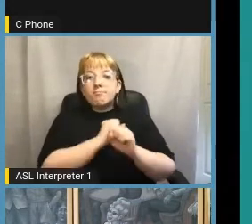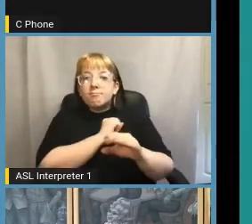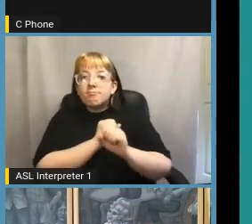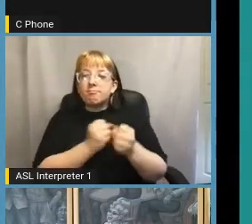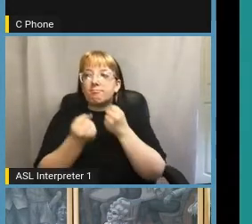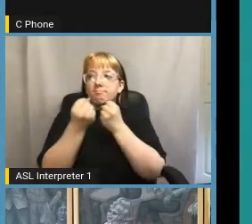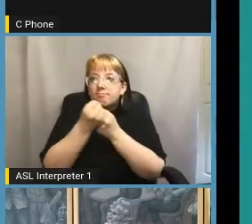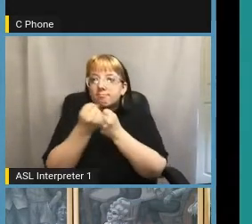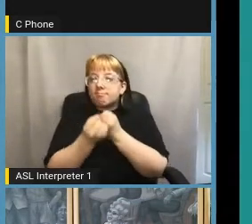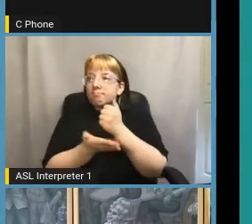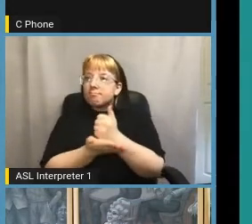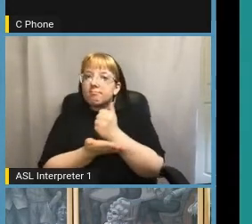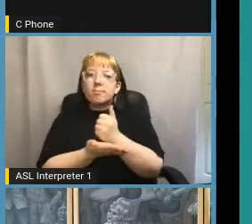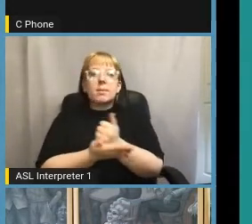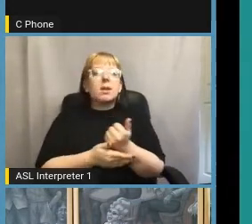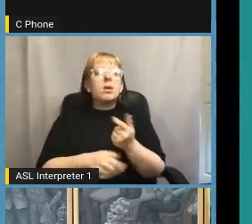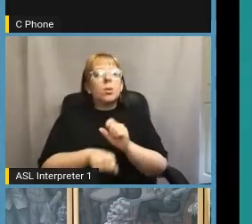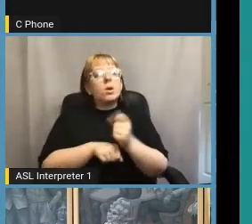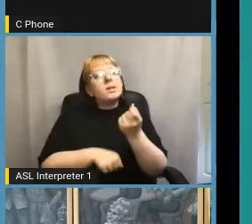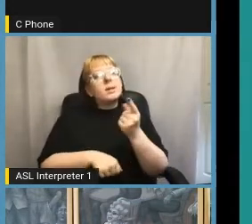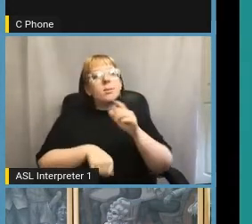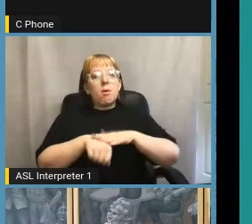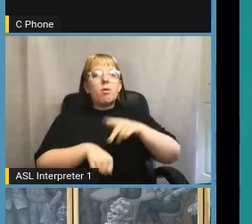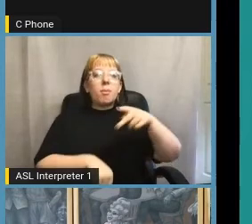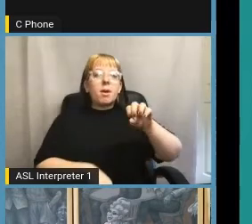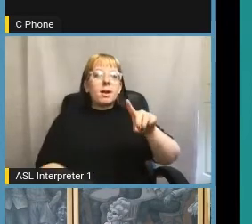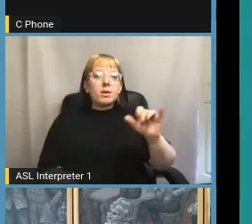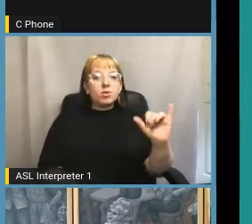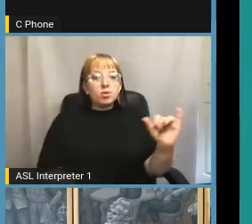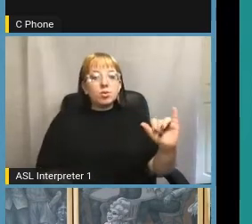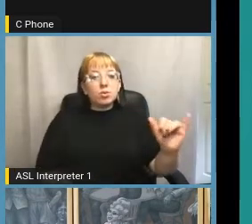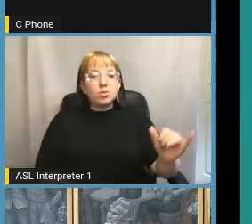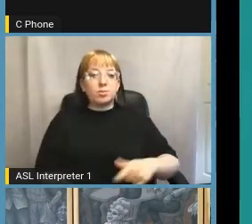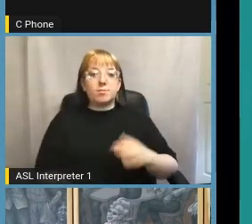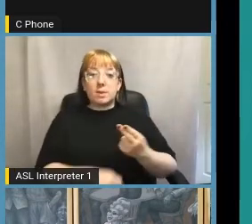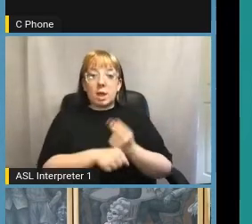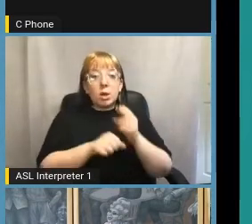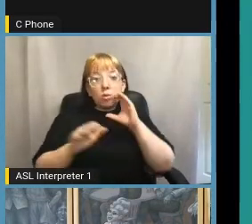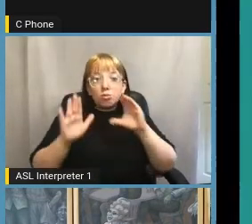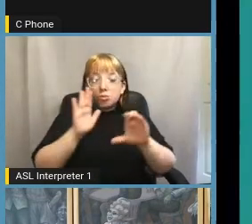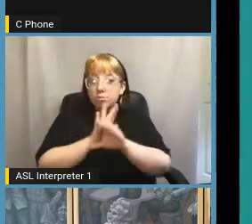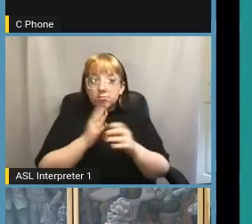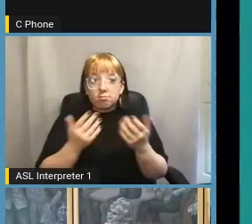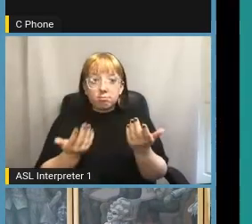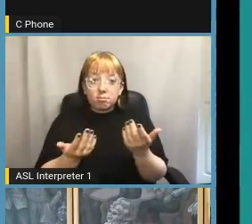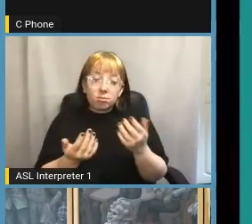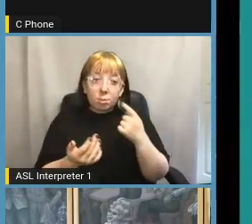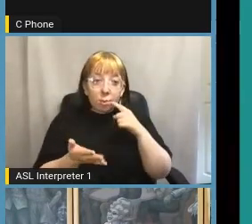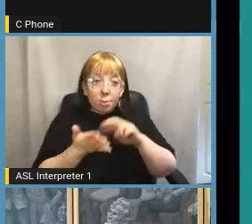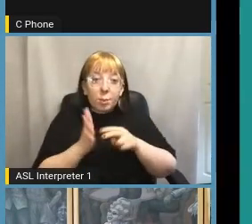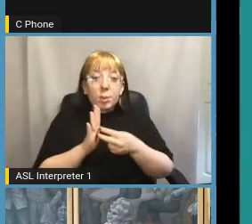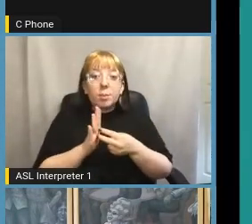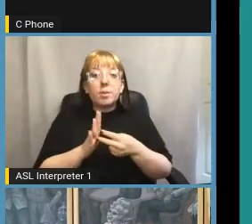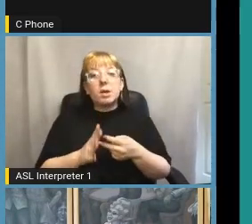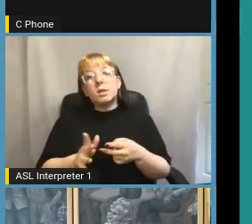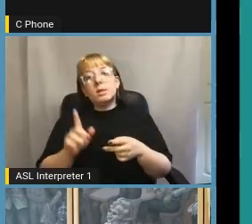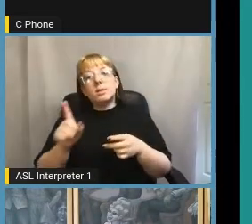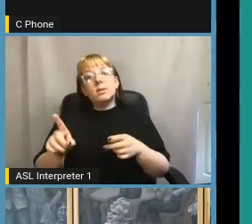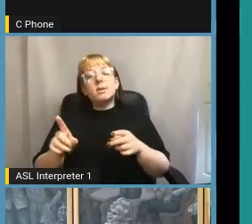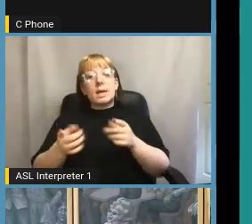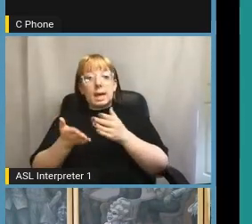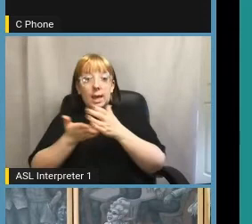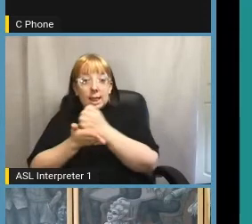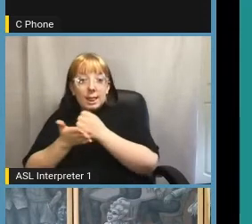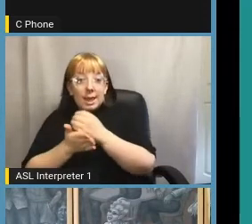little bit on this podcast with us right now. And I use this photograph to illustrate for you that collections equal content for